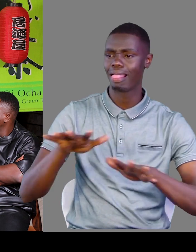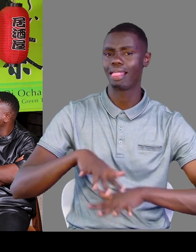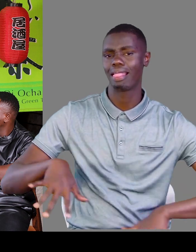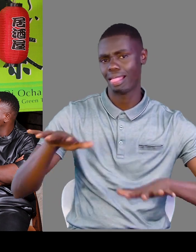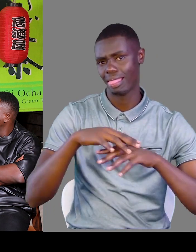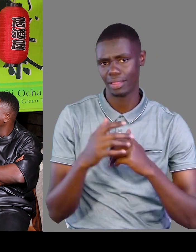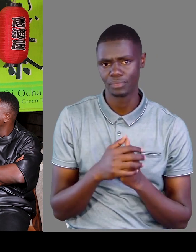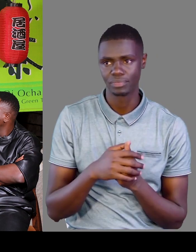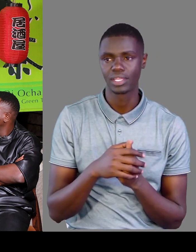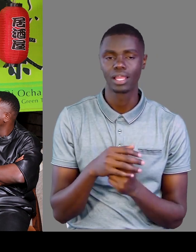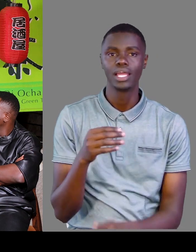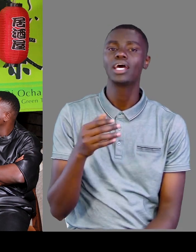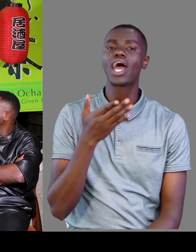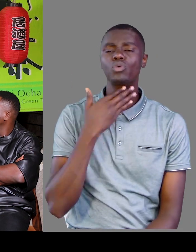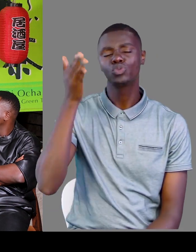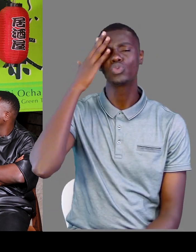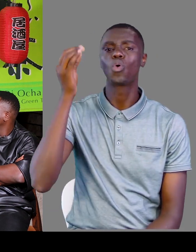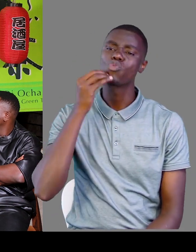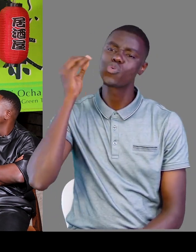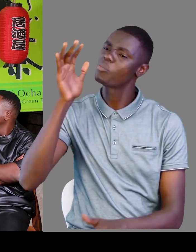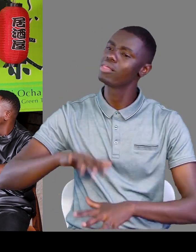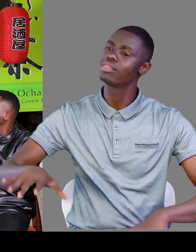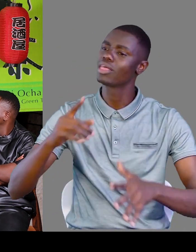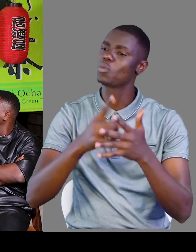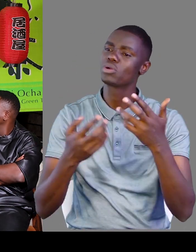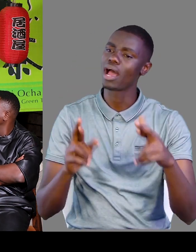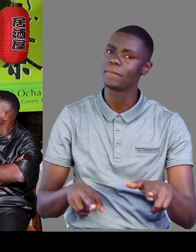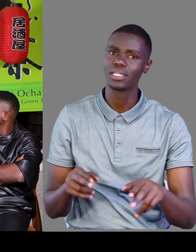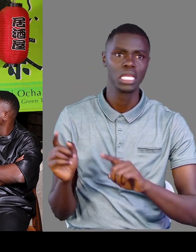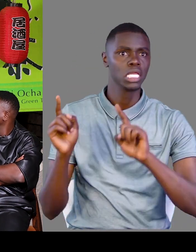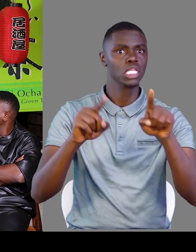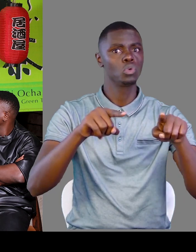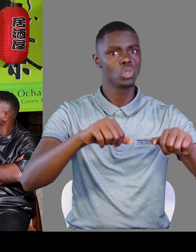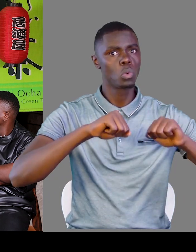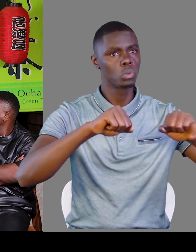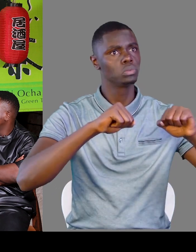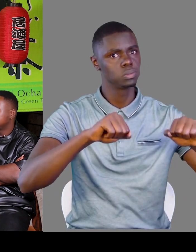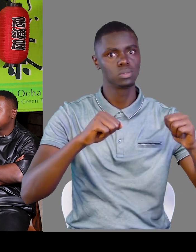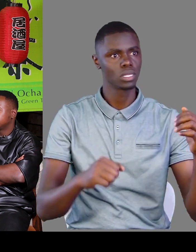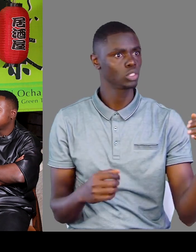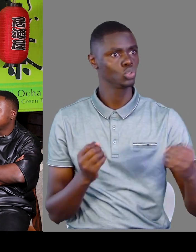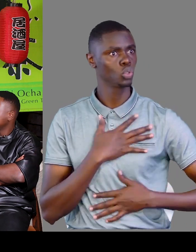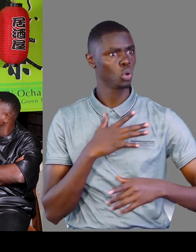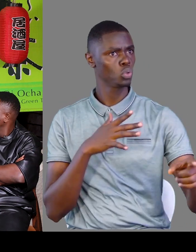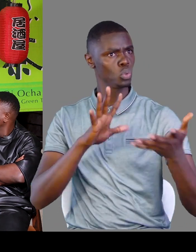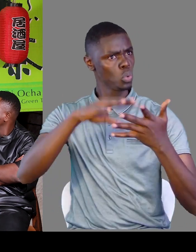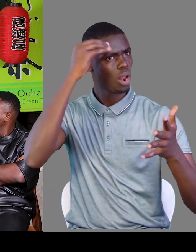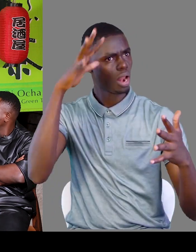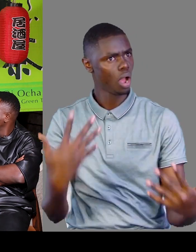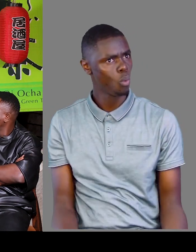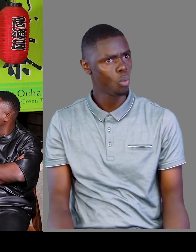Once in a while mwenda mtaa, ndijue tu mtaa nini ina happen. So nikikama huku hivi kwa mapunk, wanashangaa mazi, hiyo